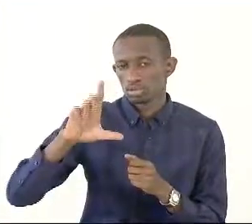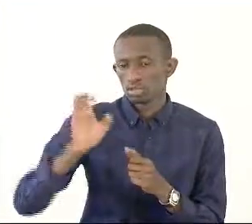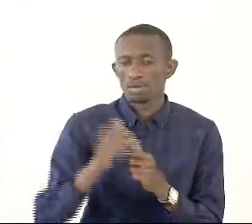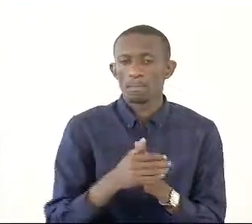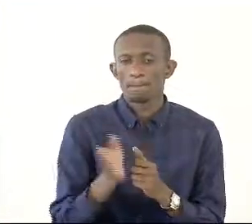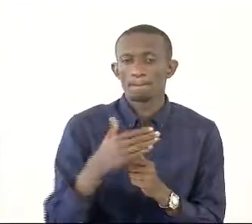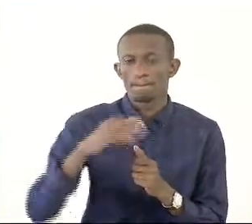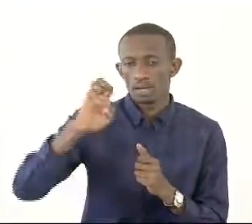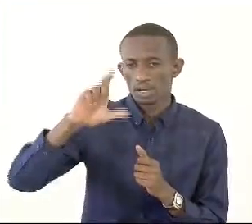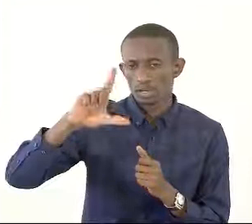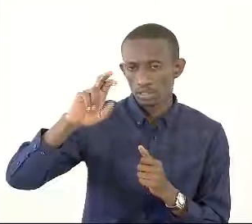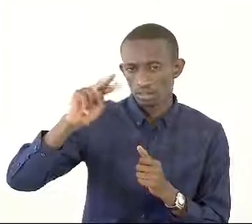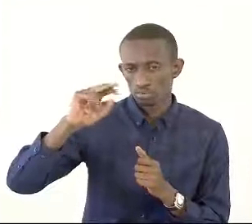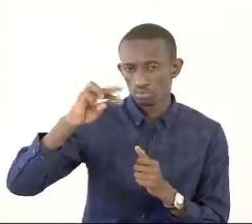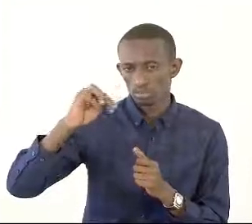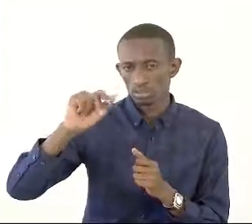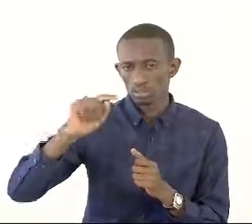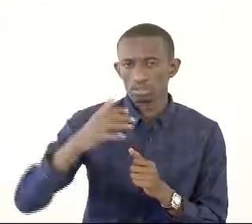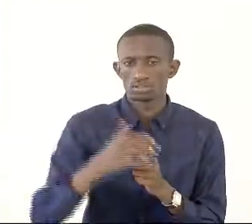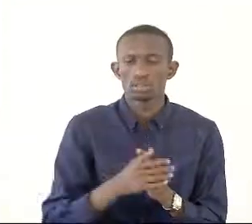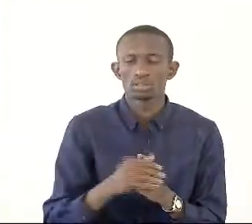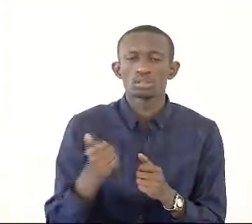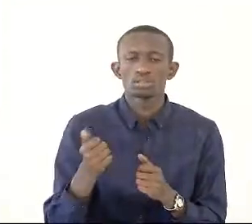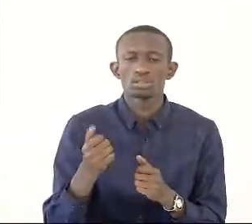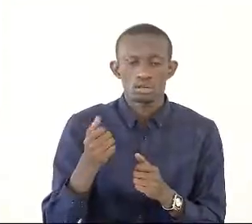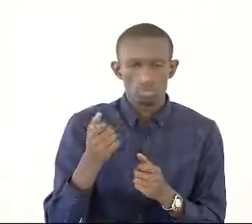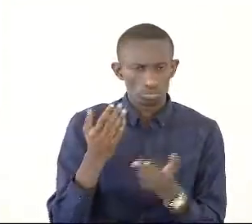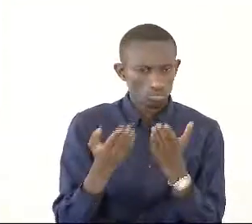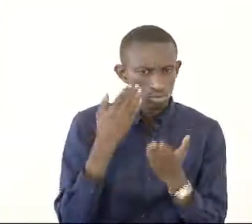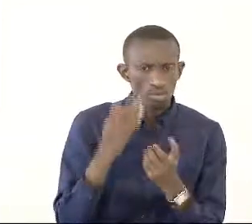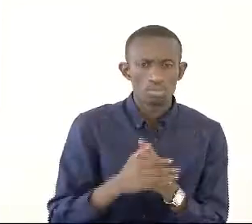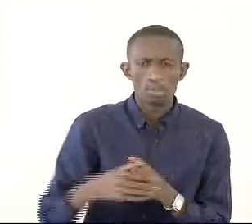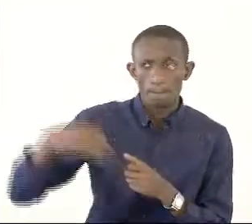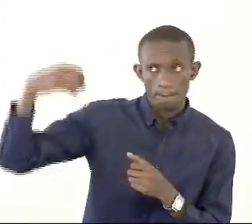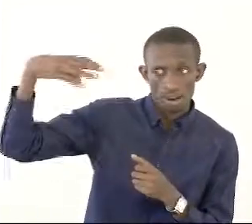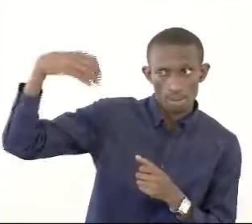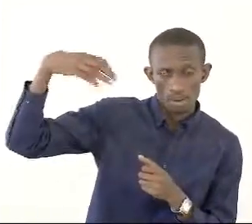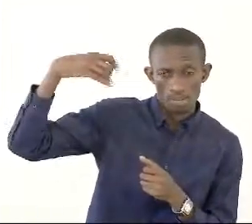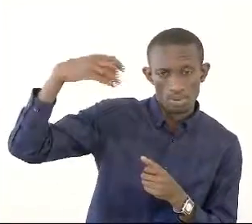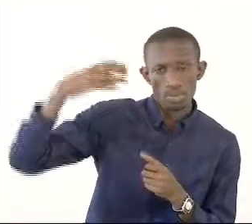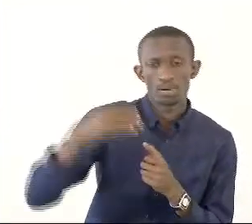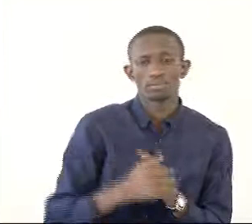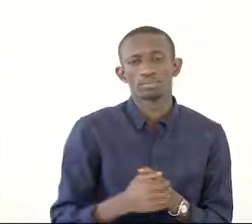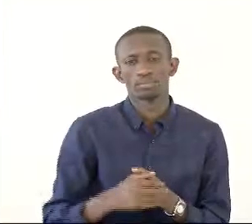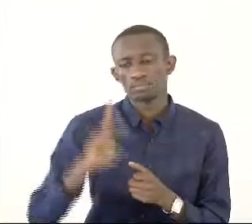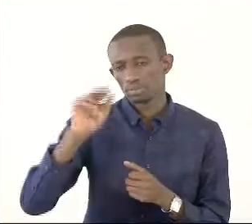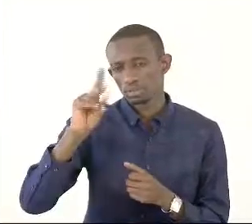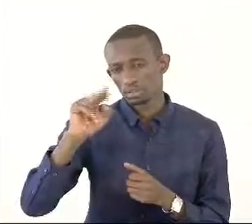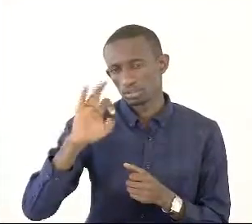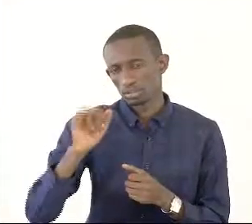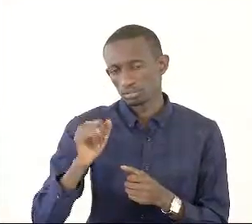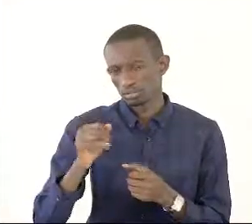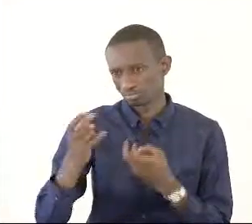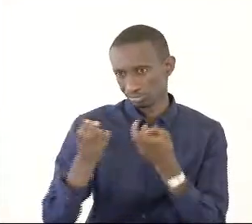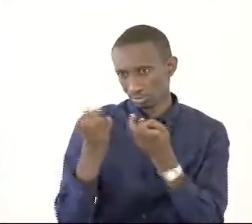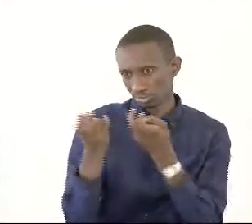electromagnetic radiation, for measuring light radiation, this is a radiation detector.